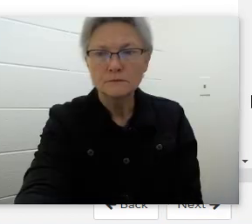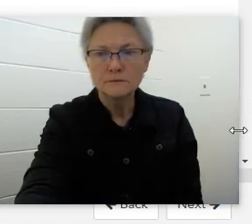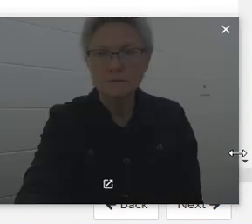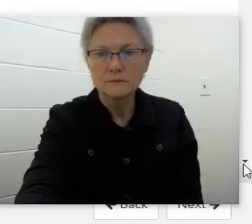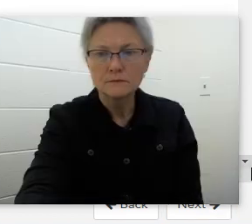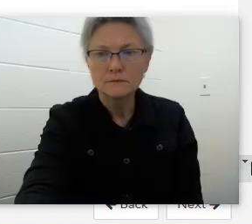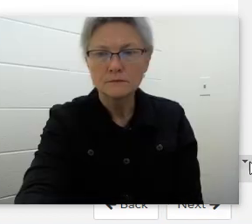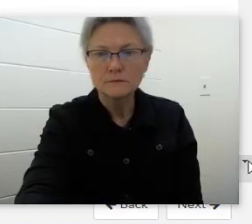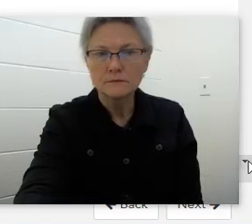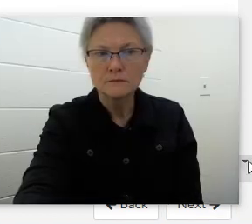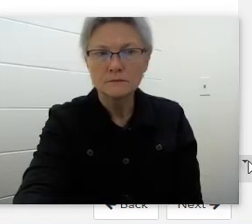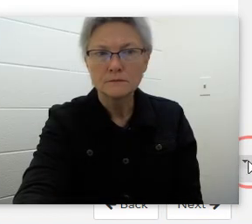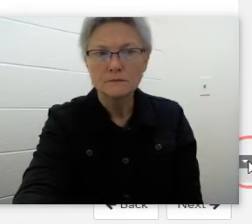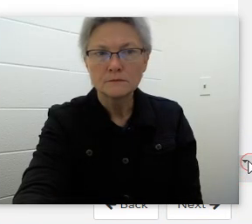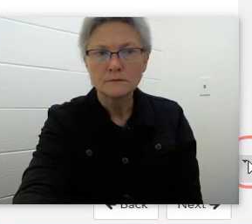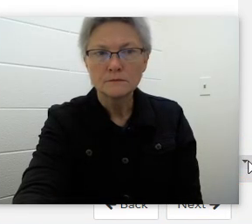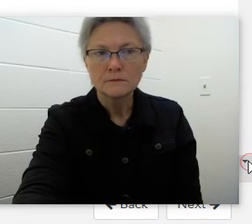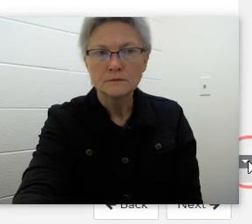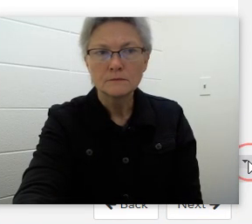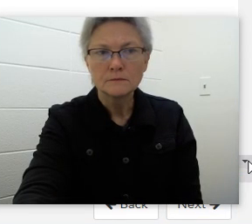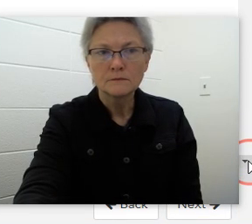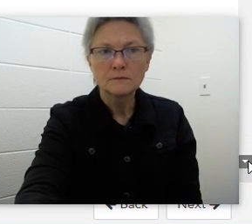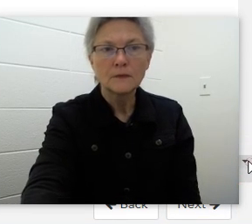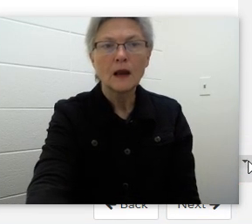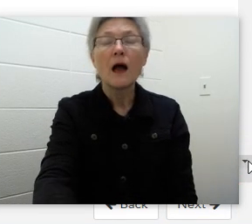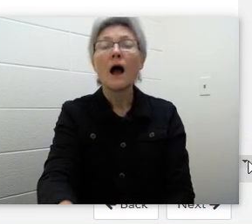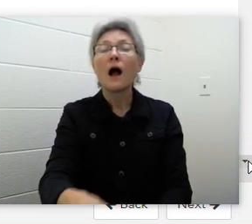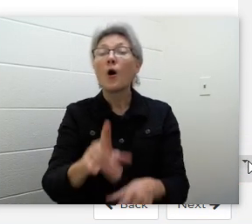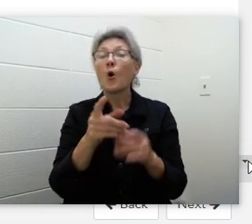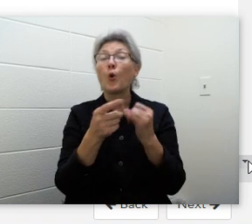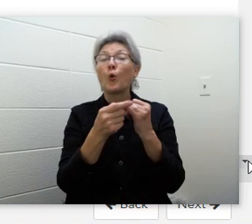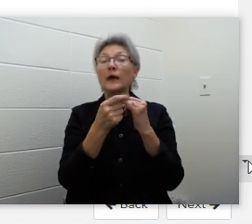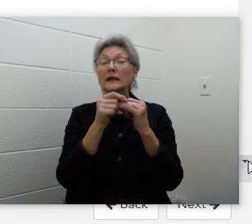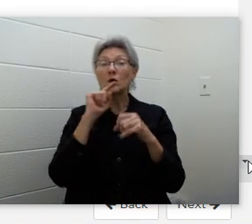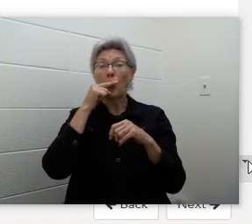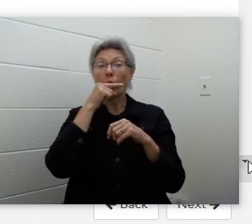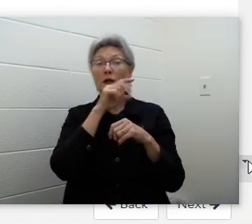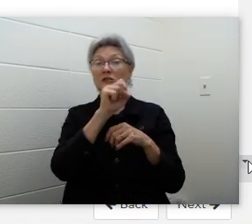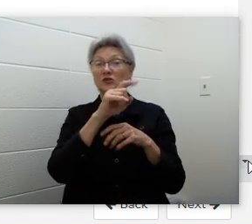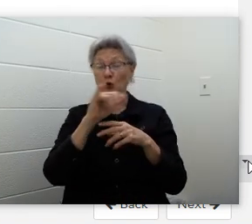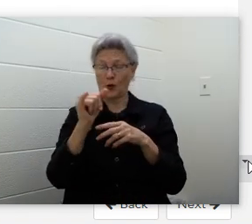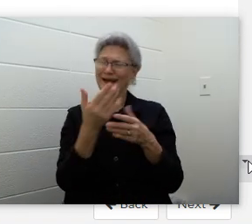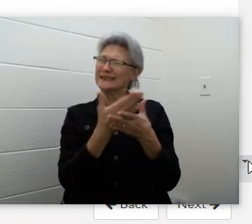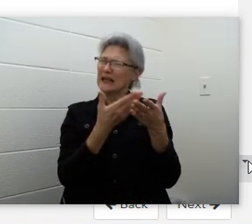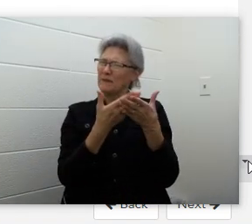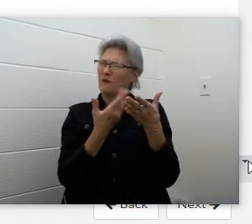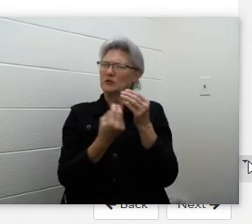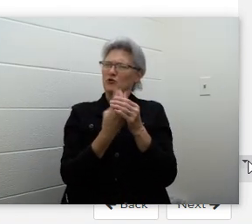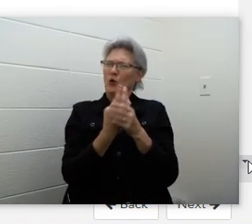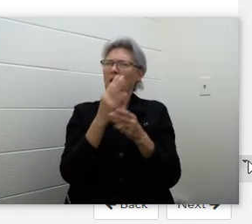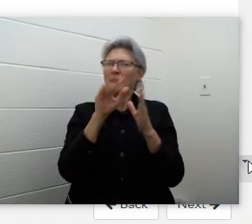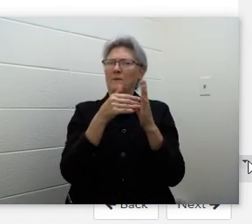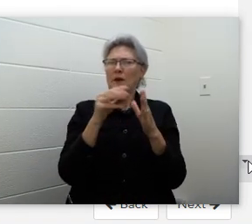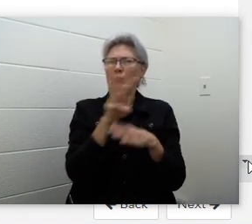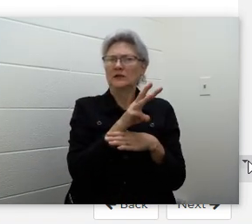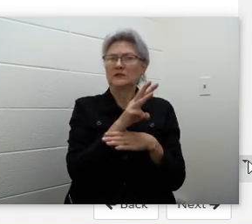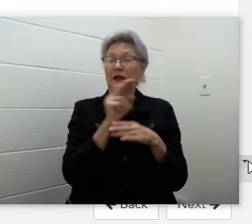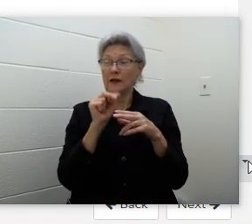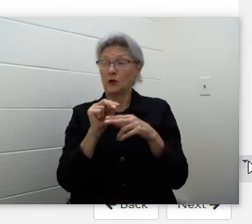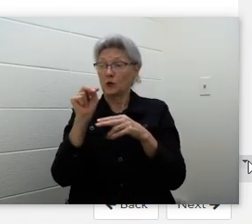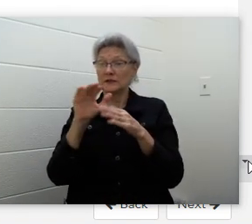Farm products. Of course, wheat, corn, and soybeans are just some of what is grown in the Midwest. In the north